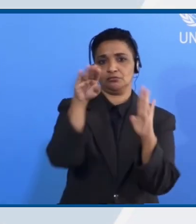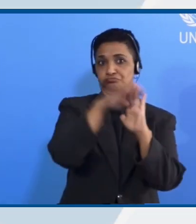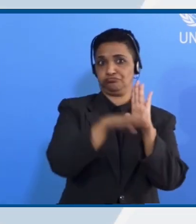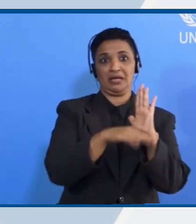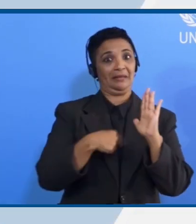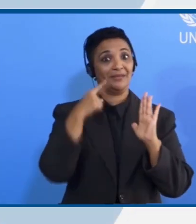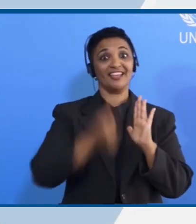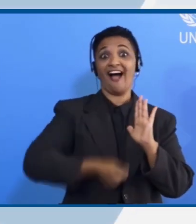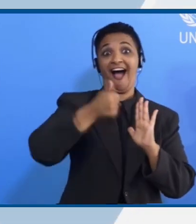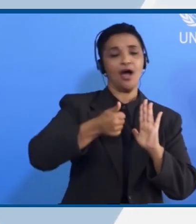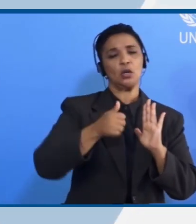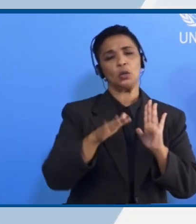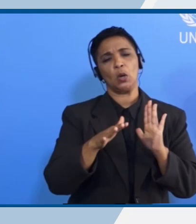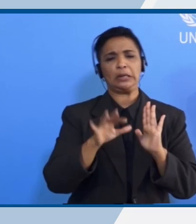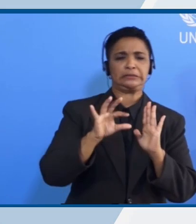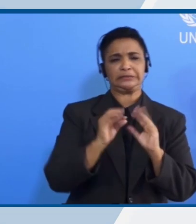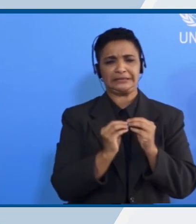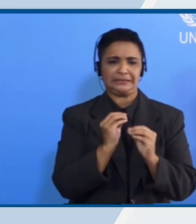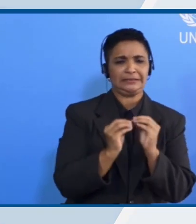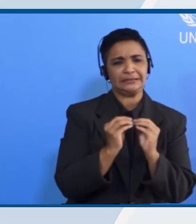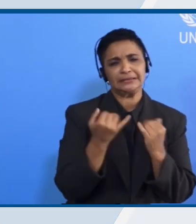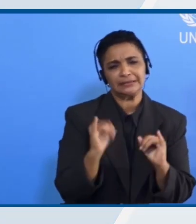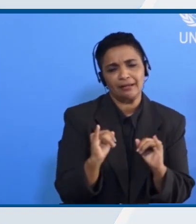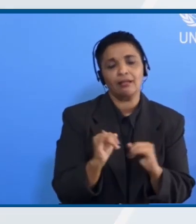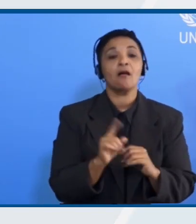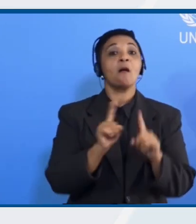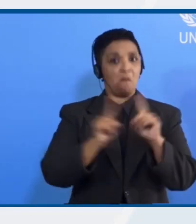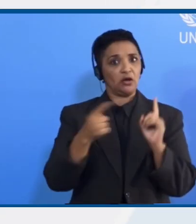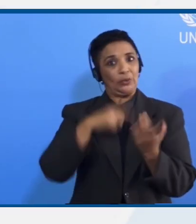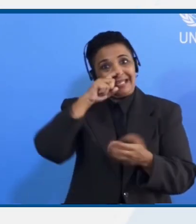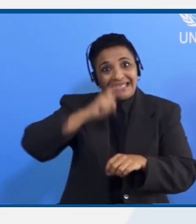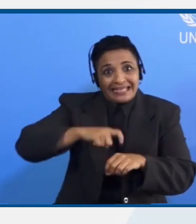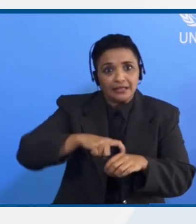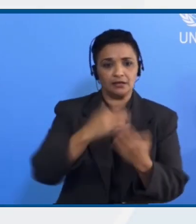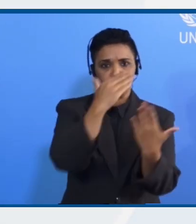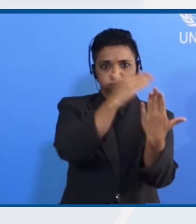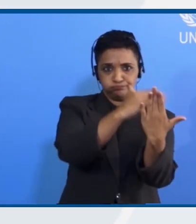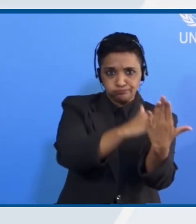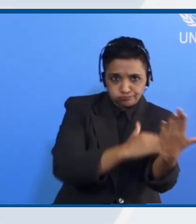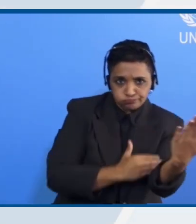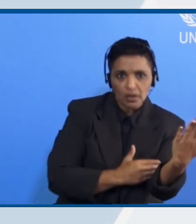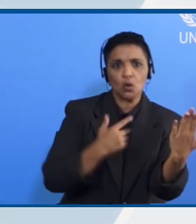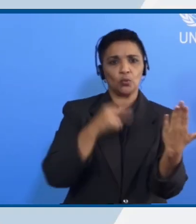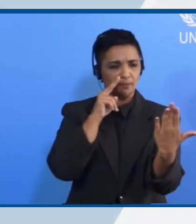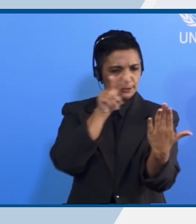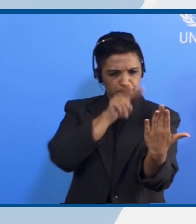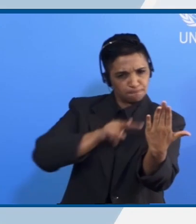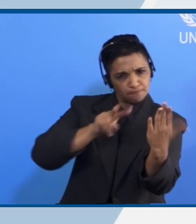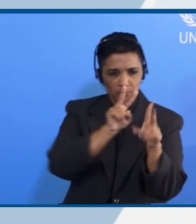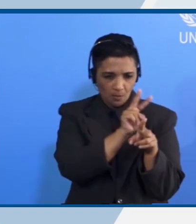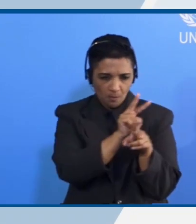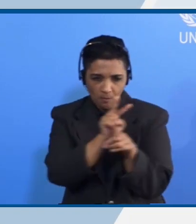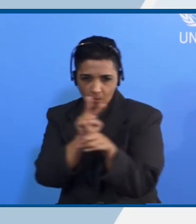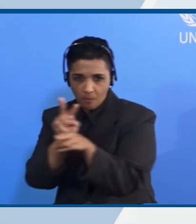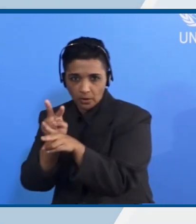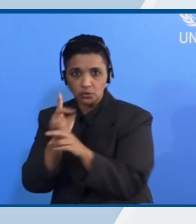perfect. But they are needed, and we need to keep a close observation of those taxonomies to make sure they're